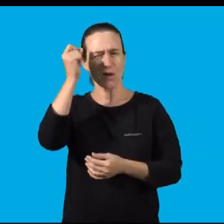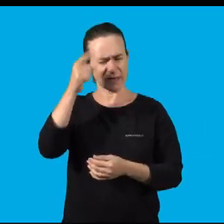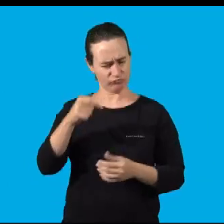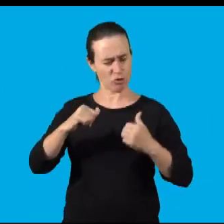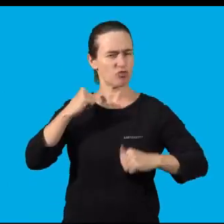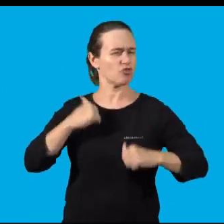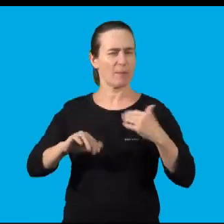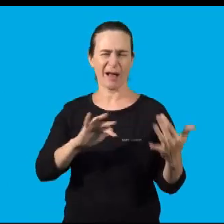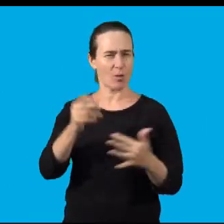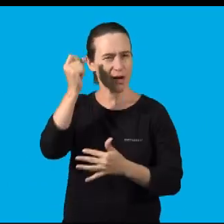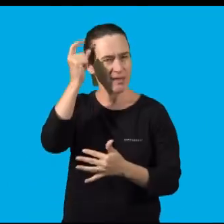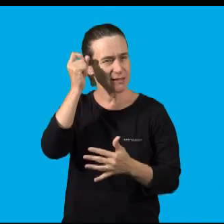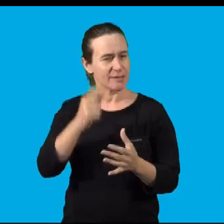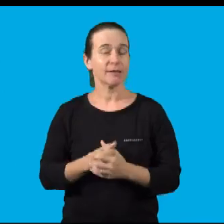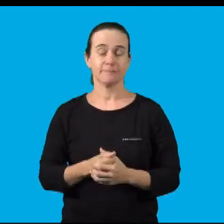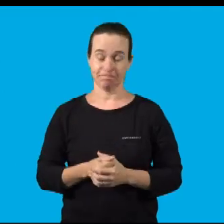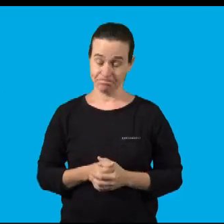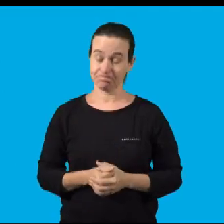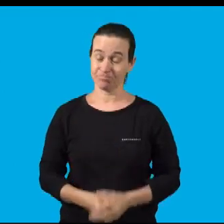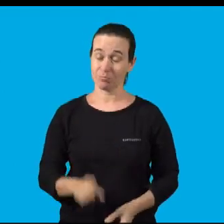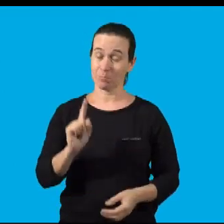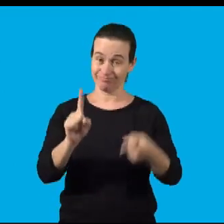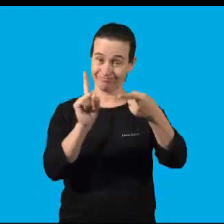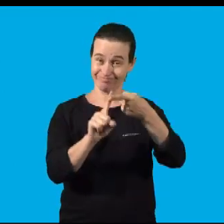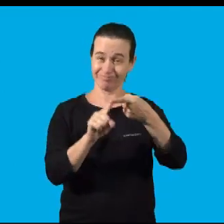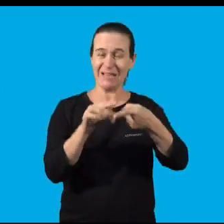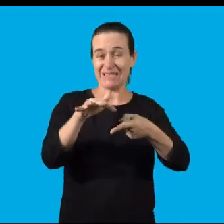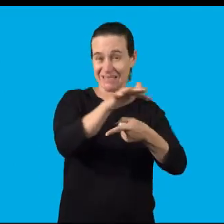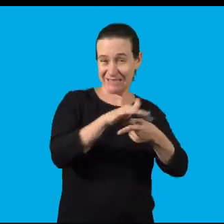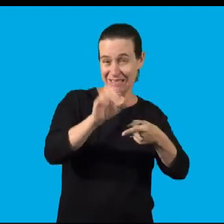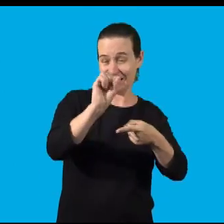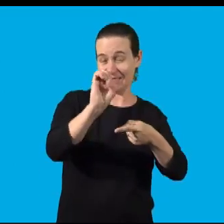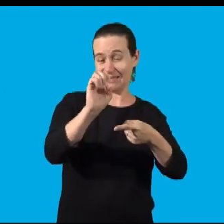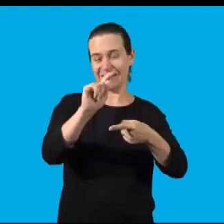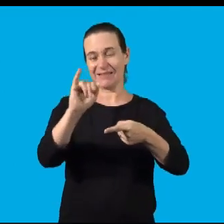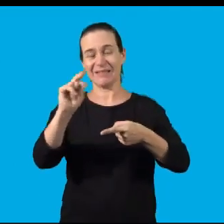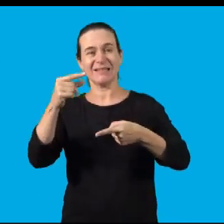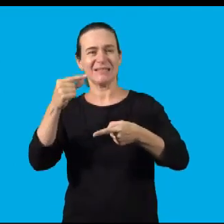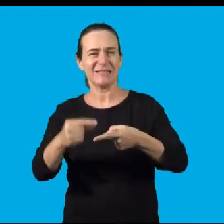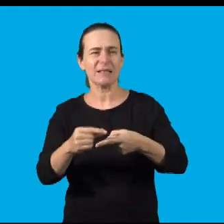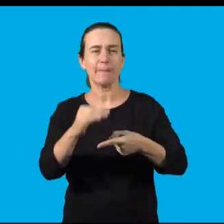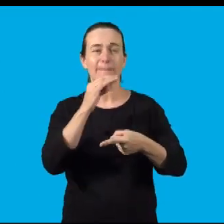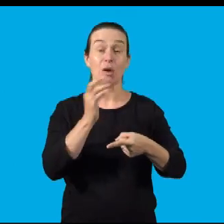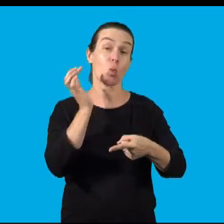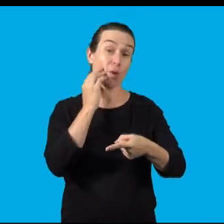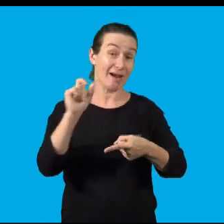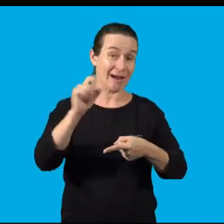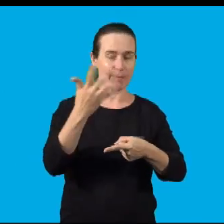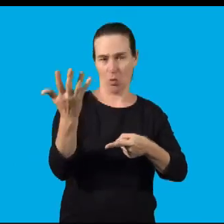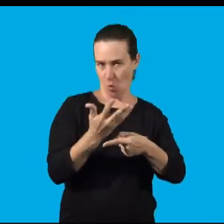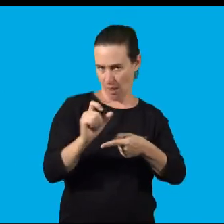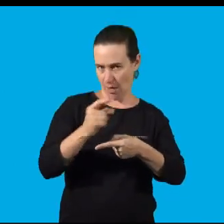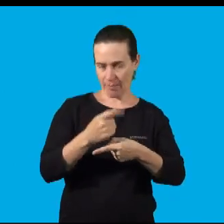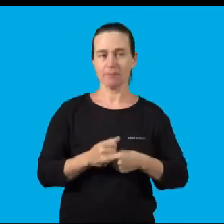drama. Firstly, you need to know the setting, which is the context based on the time and place